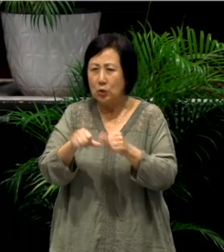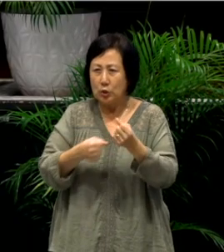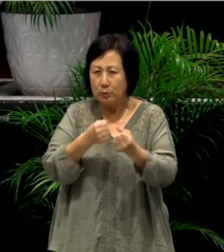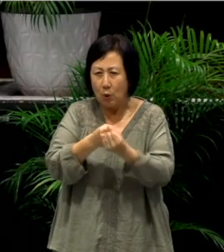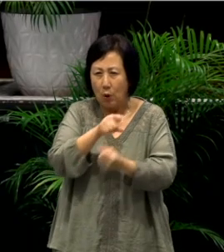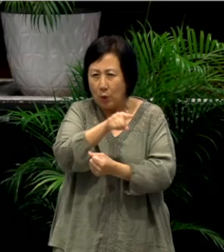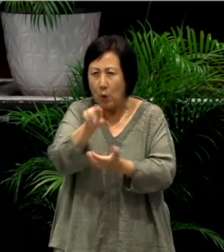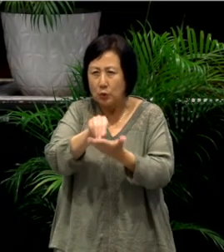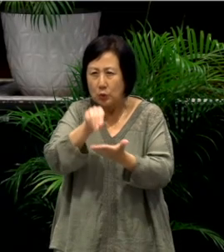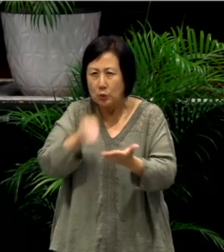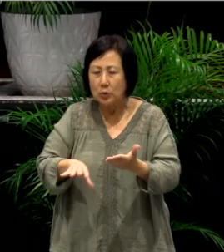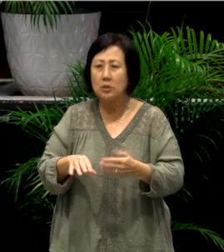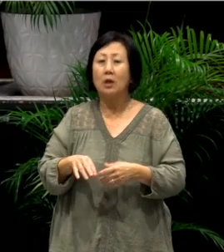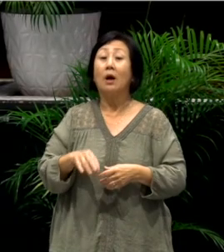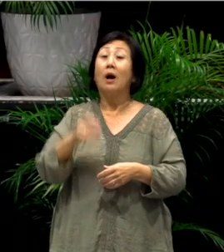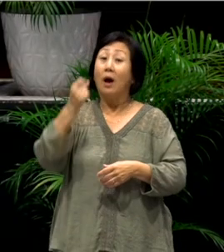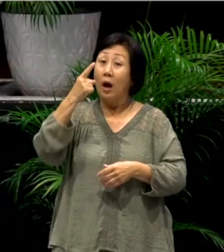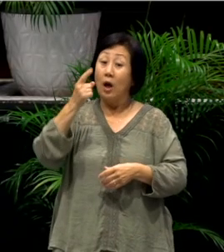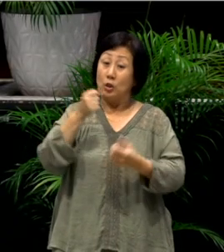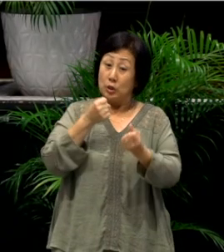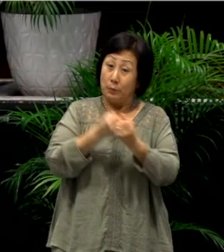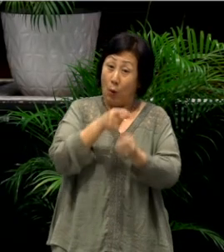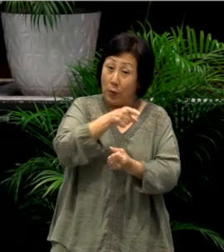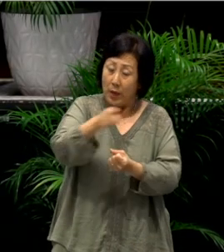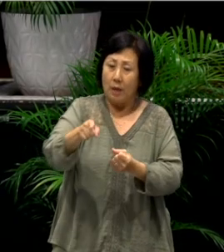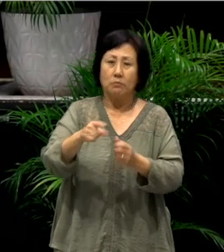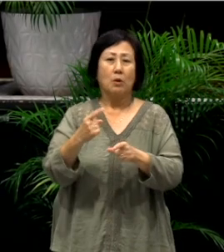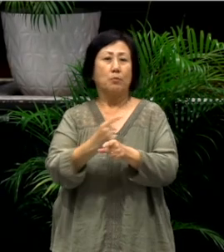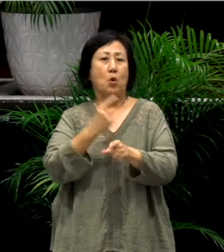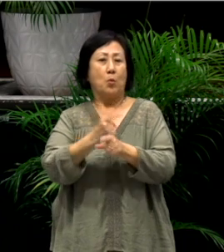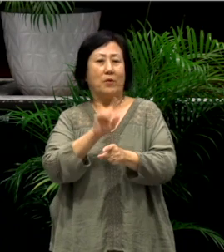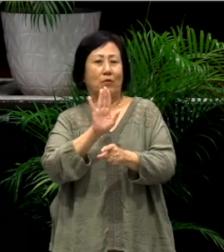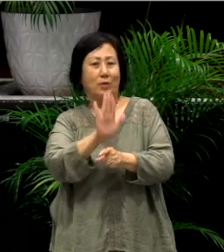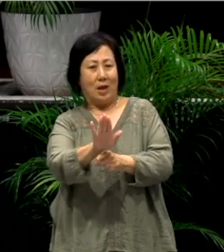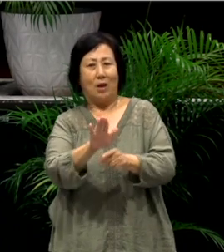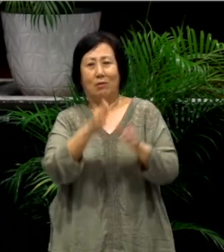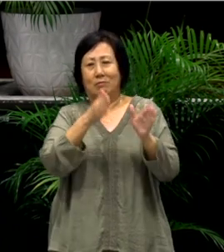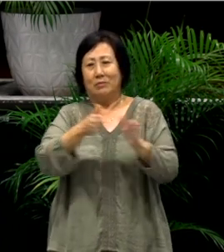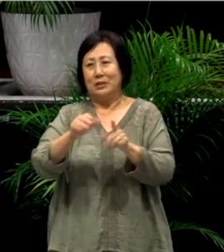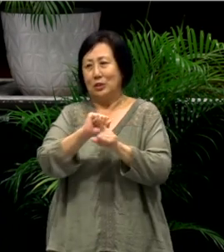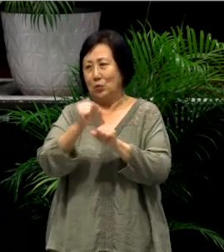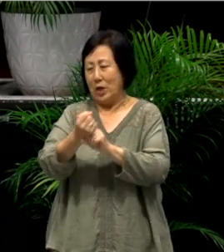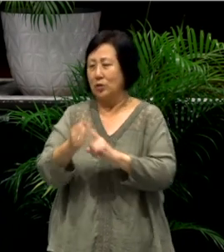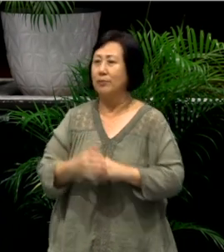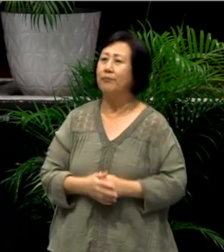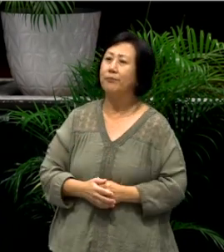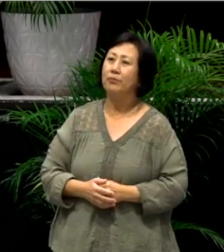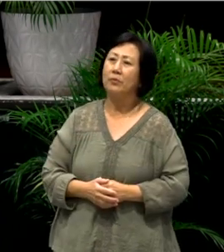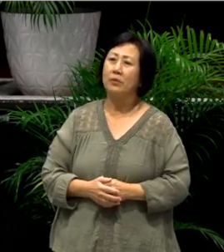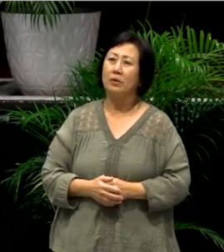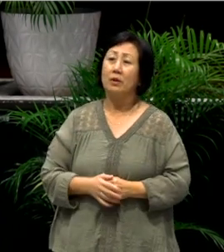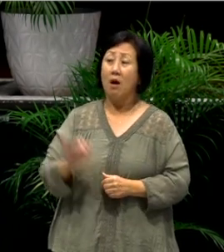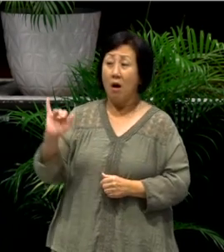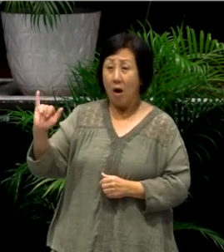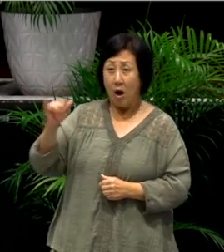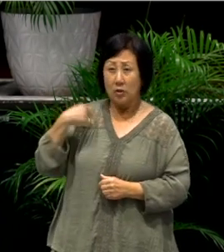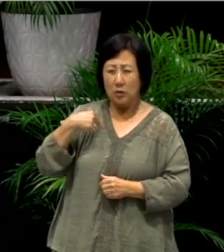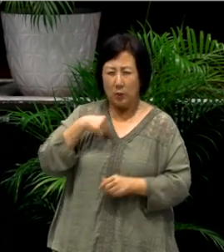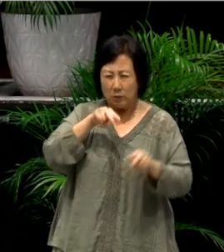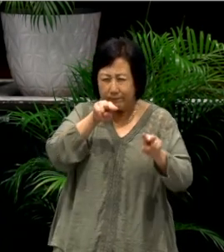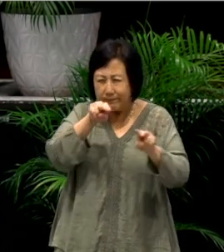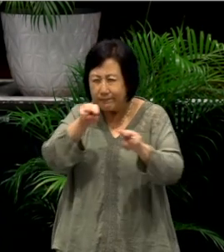support those students in a way that's appropriate to their individual situation. We are also closely monitoring